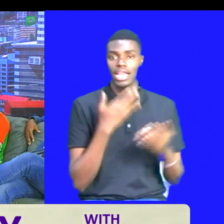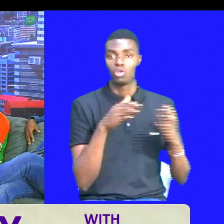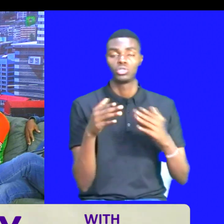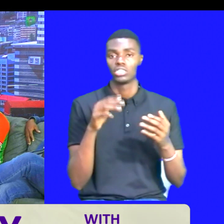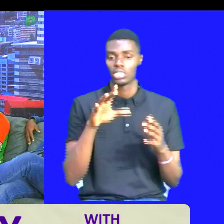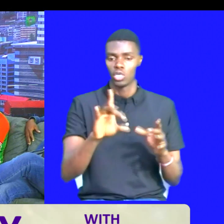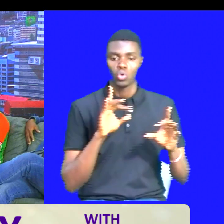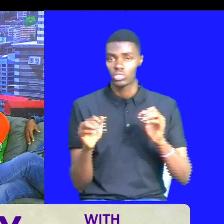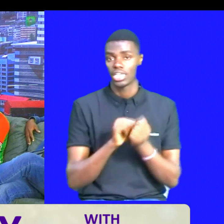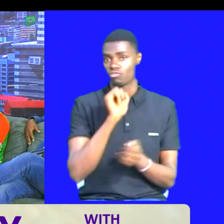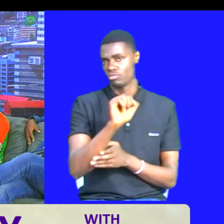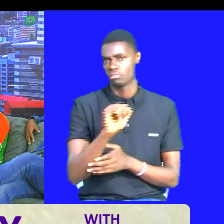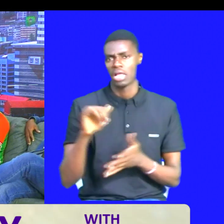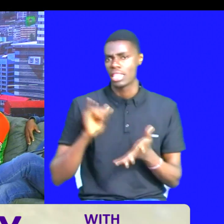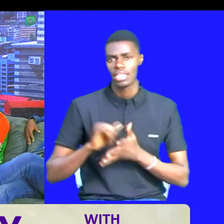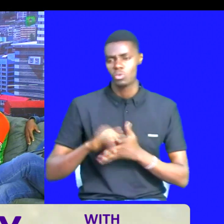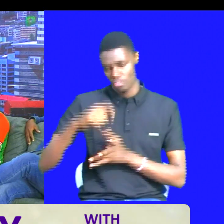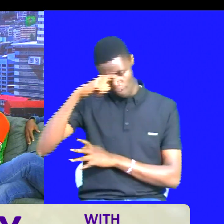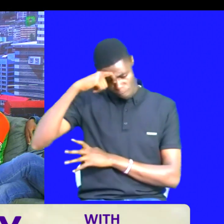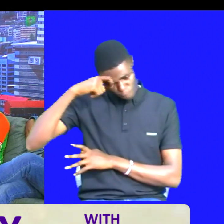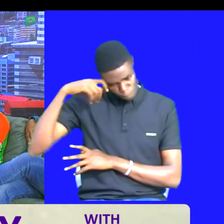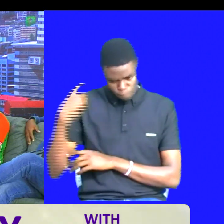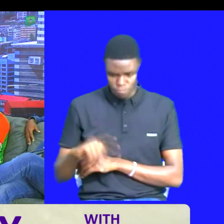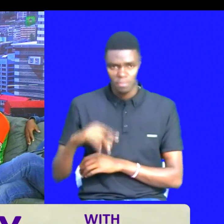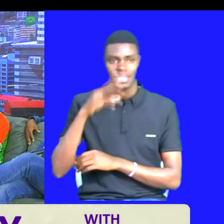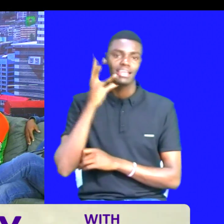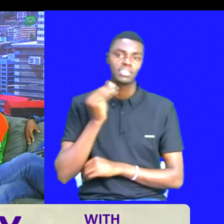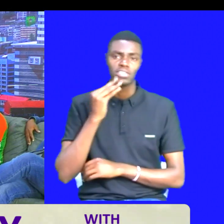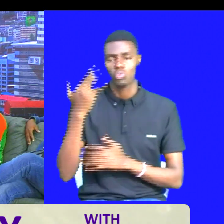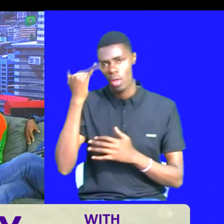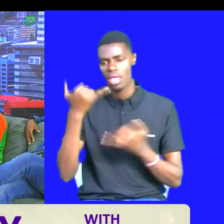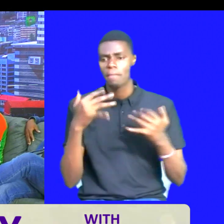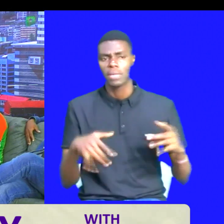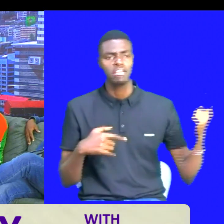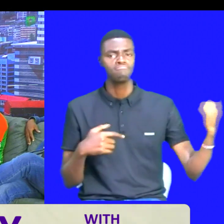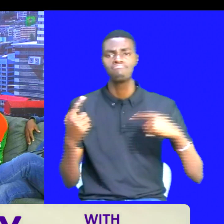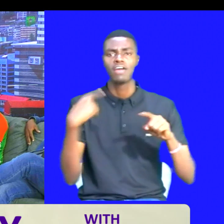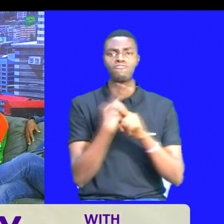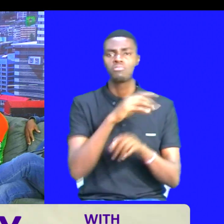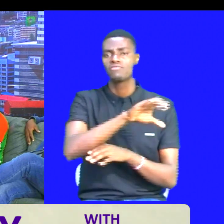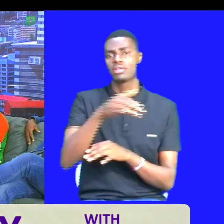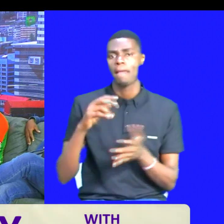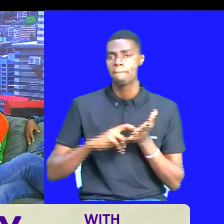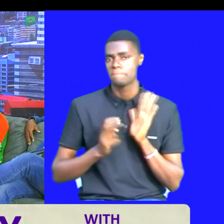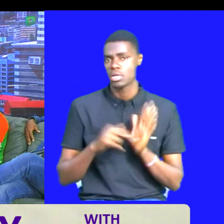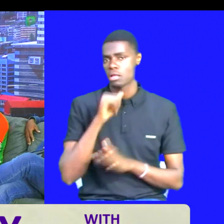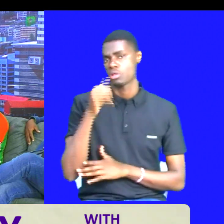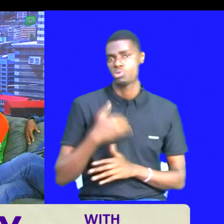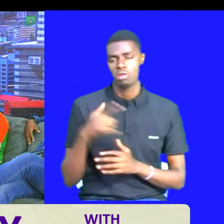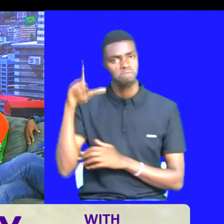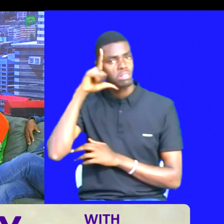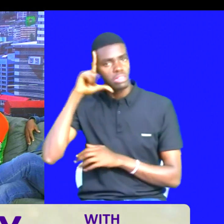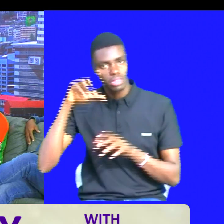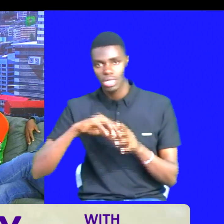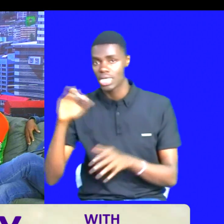a tedious experience, because these players are coming from different counties, Yeah. meaning they don't have accommodation in